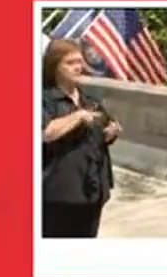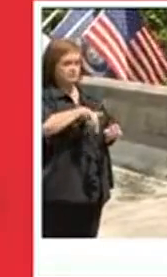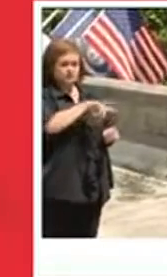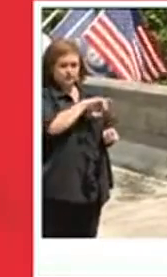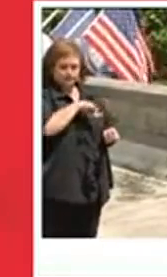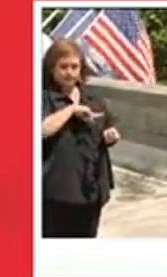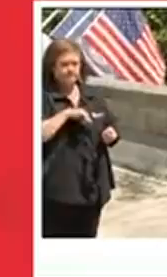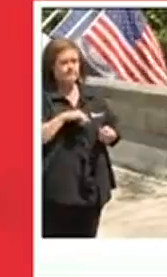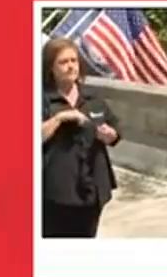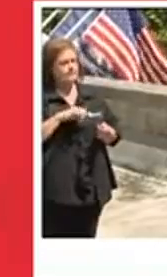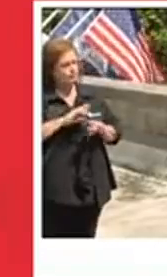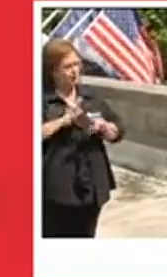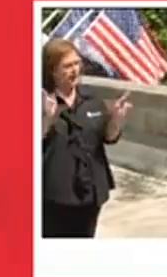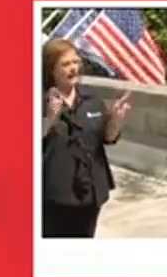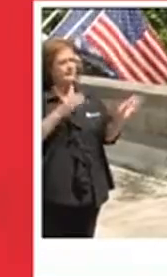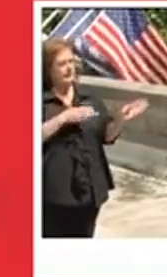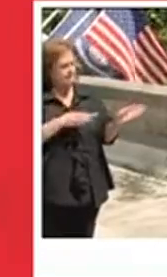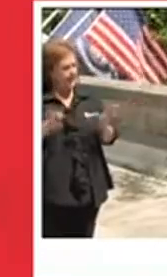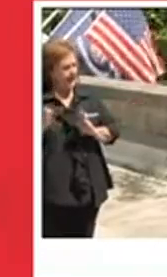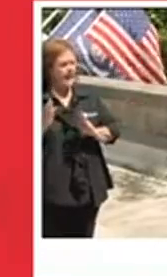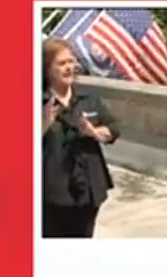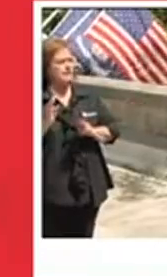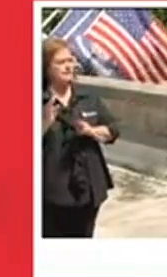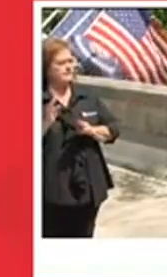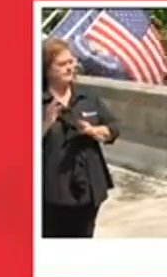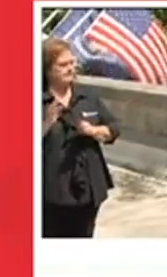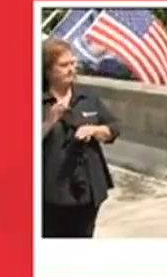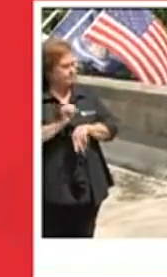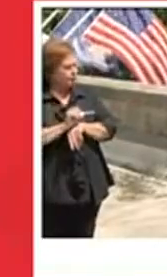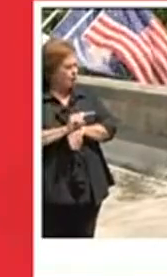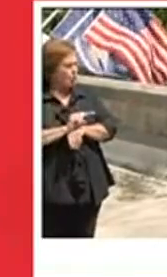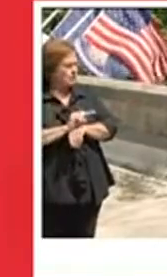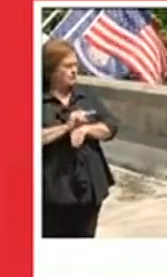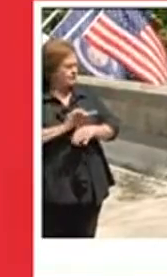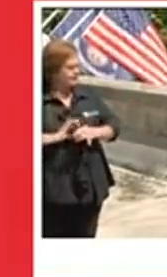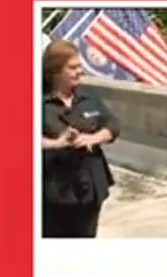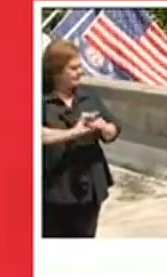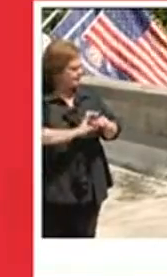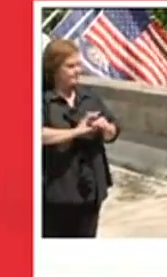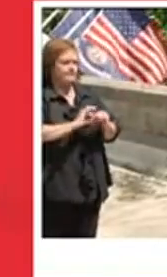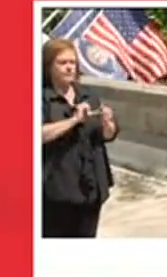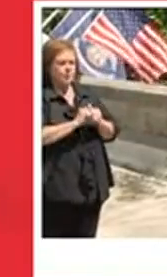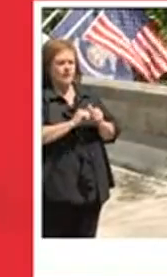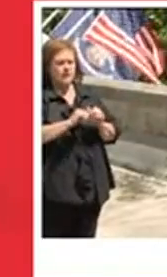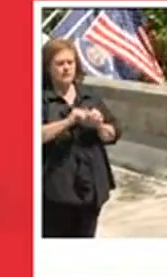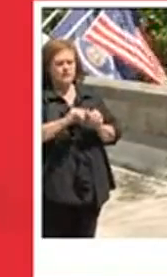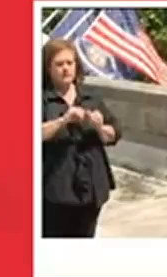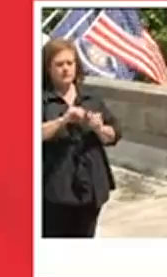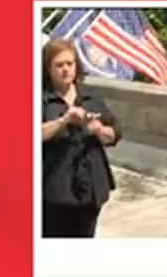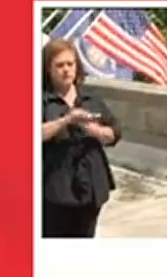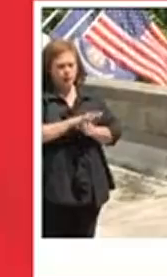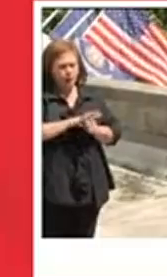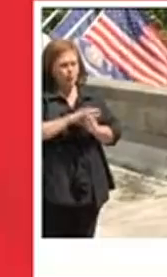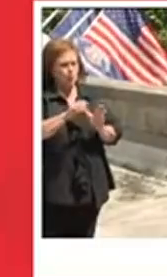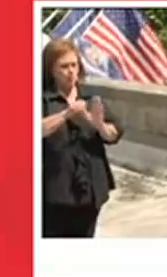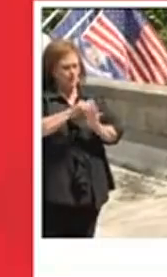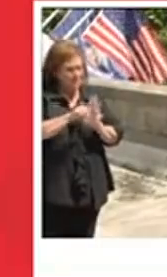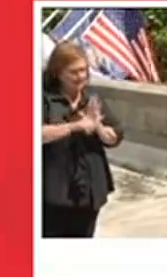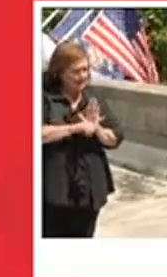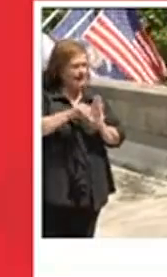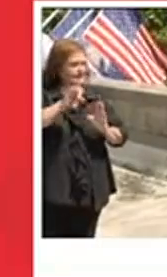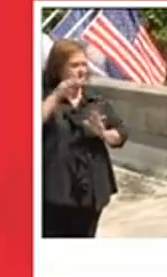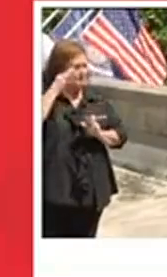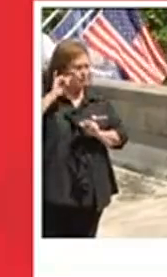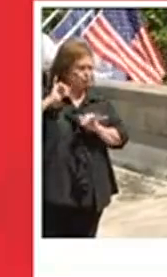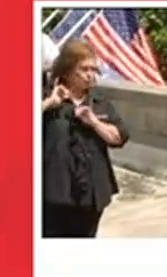are prepared in a unified manner with our local, state, and federal partners as well. So